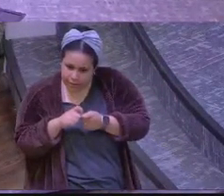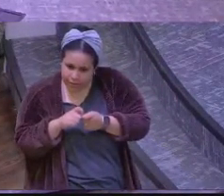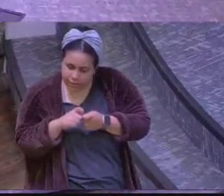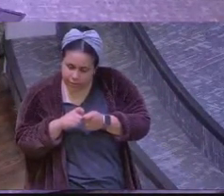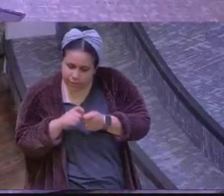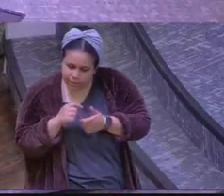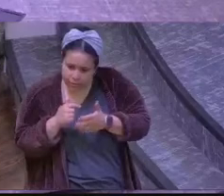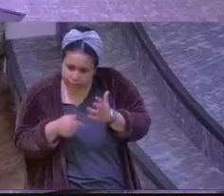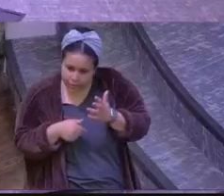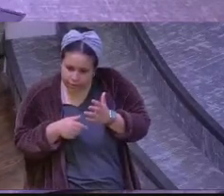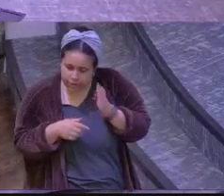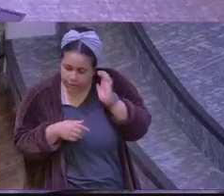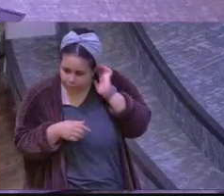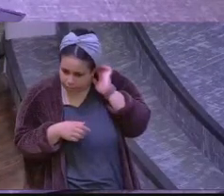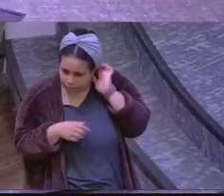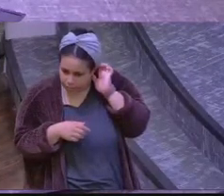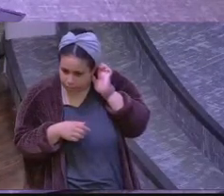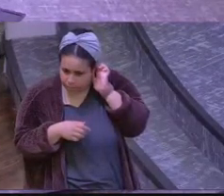and see.